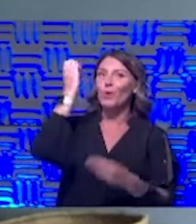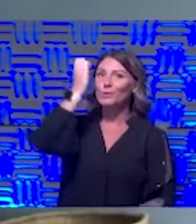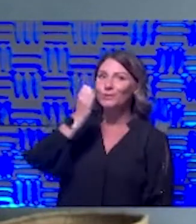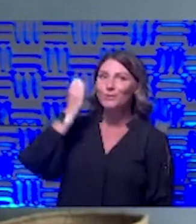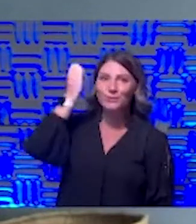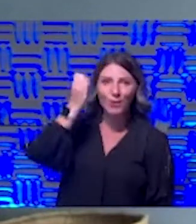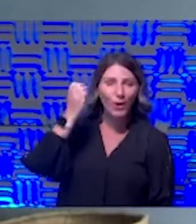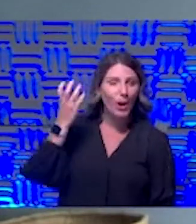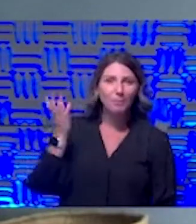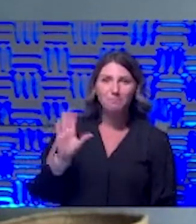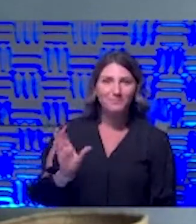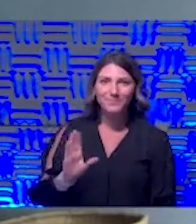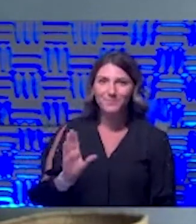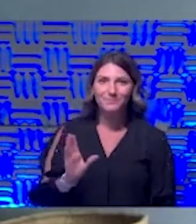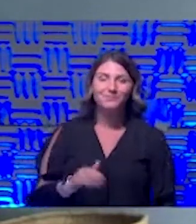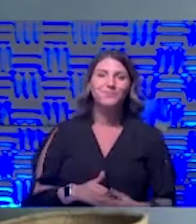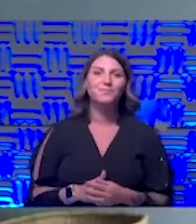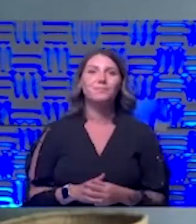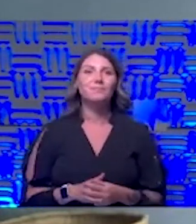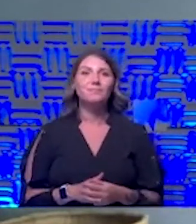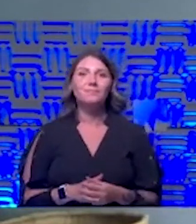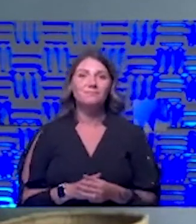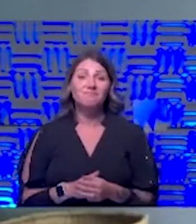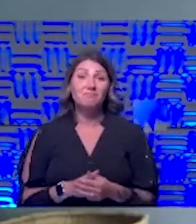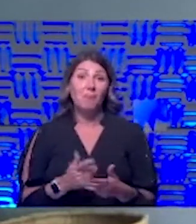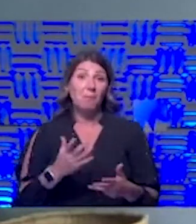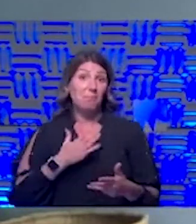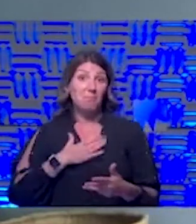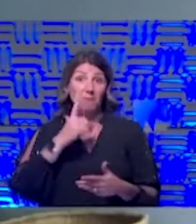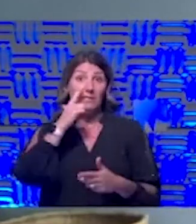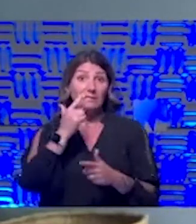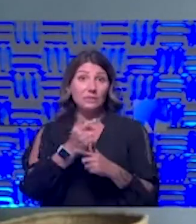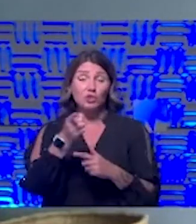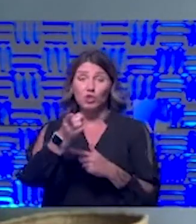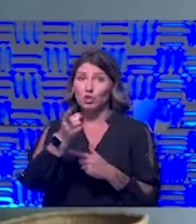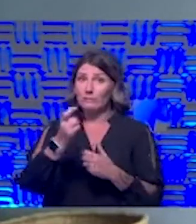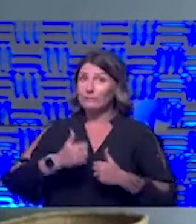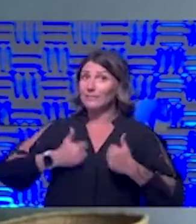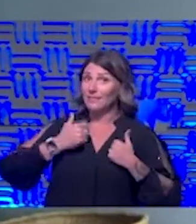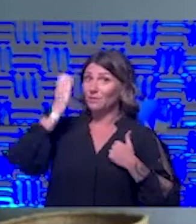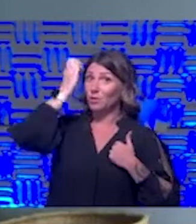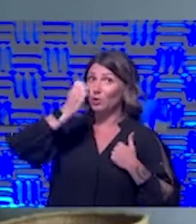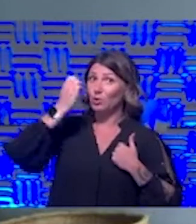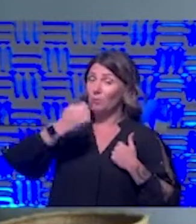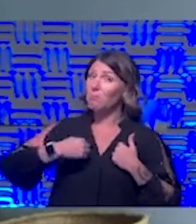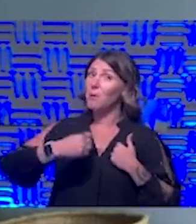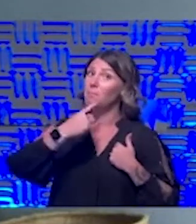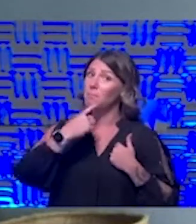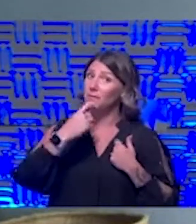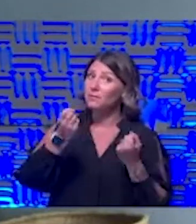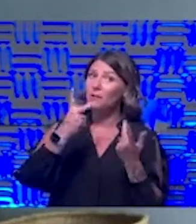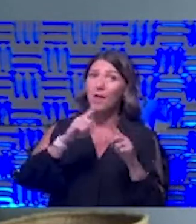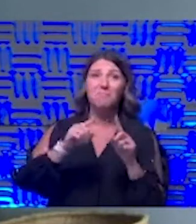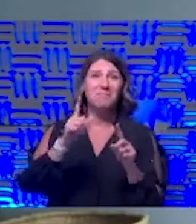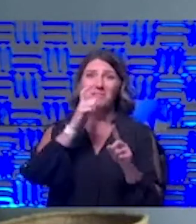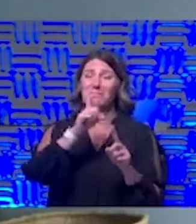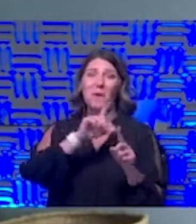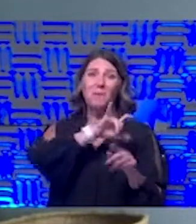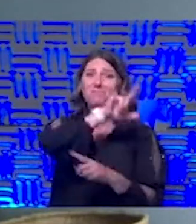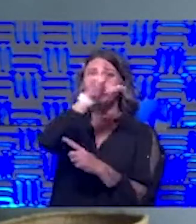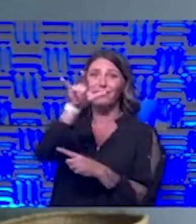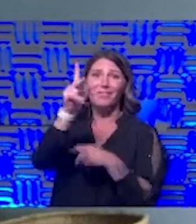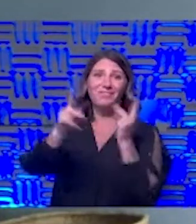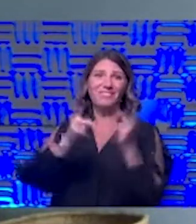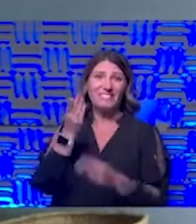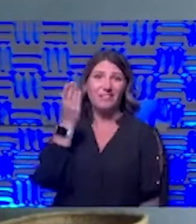to visit my sister who lives there, even though I miss her very much. And so giving